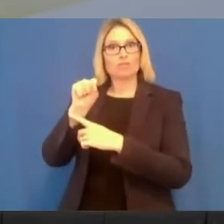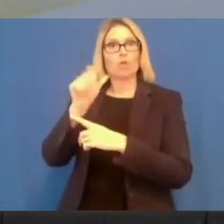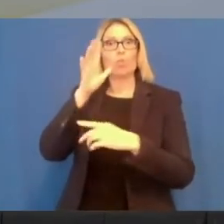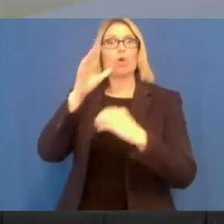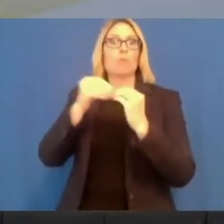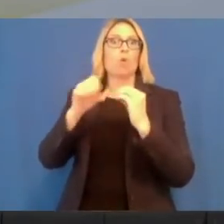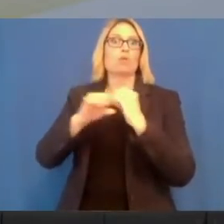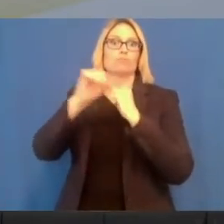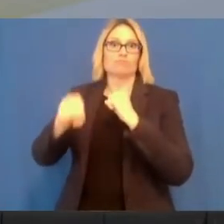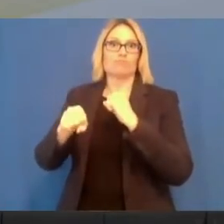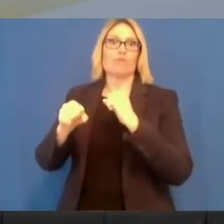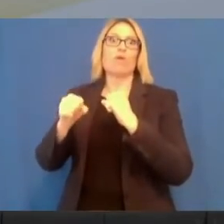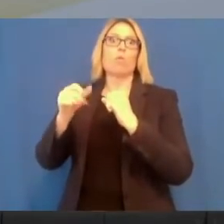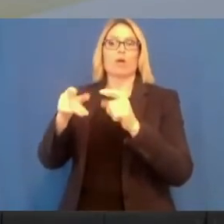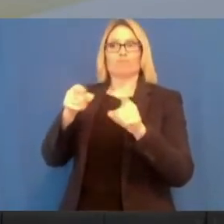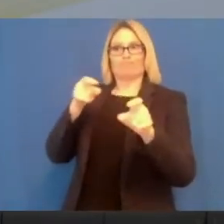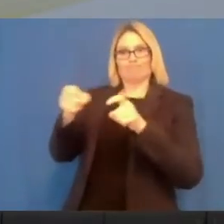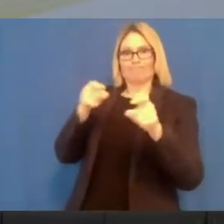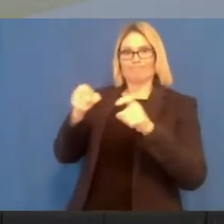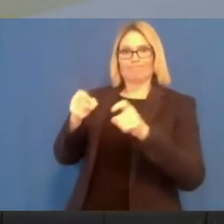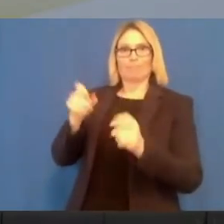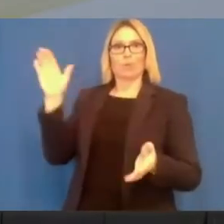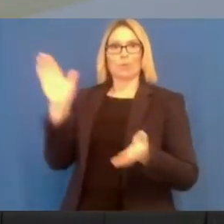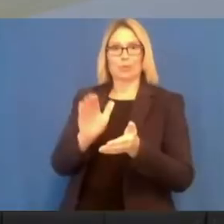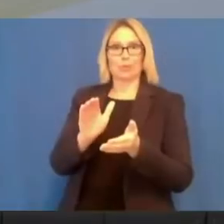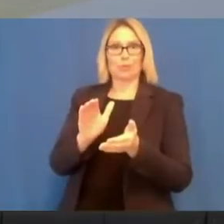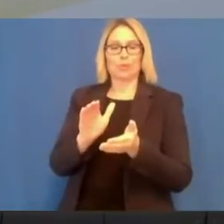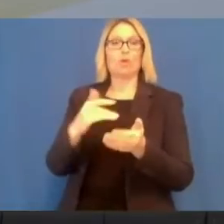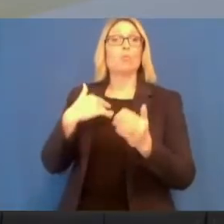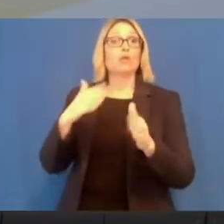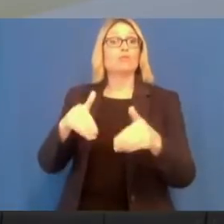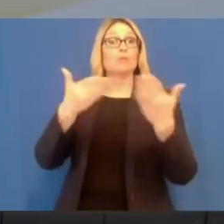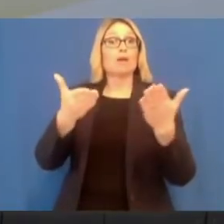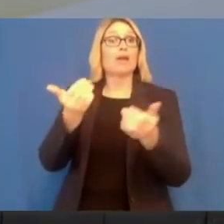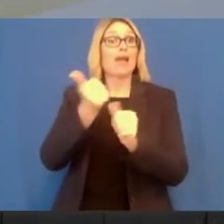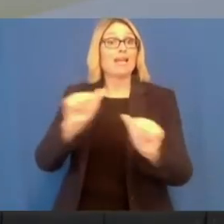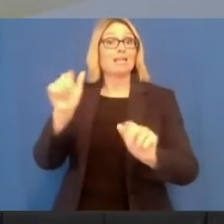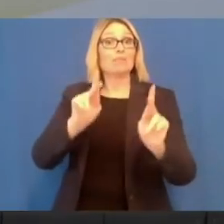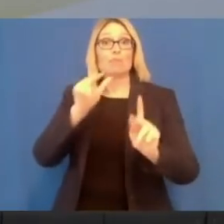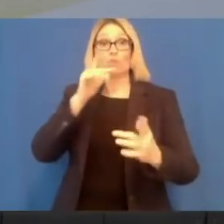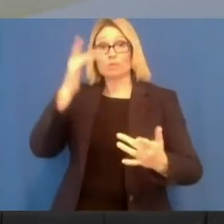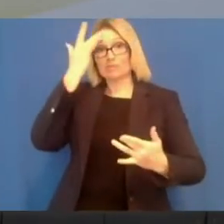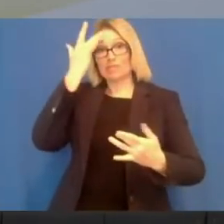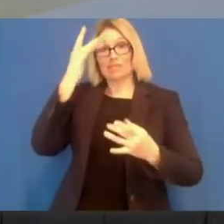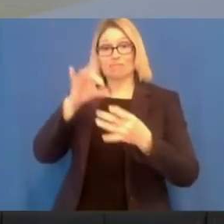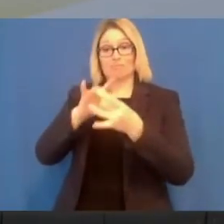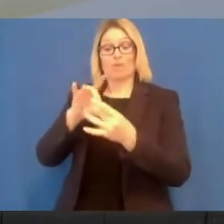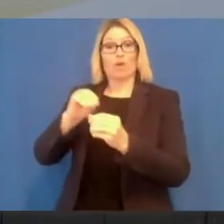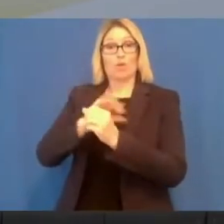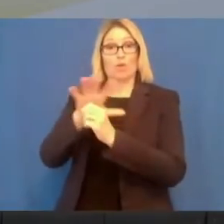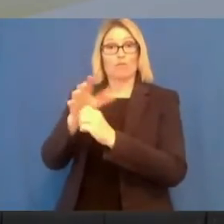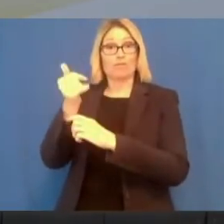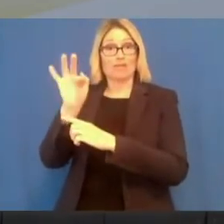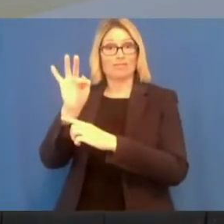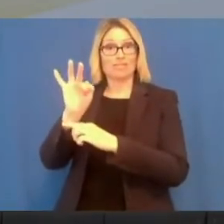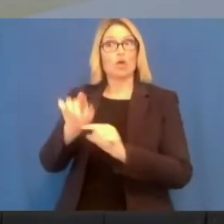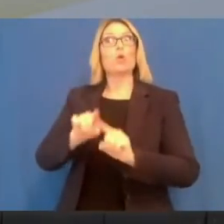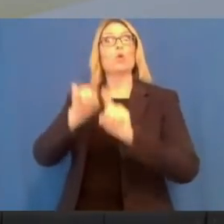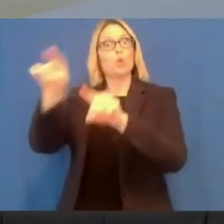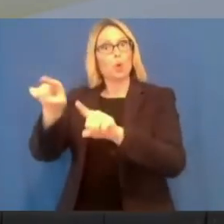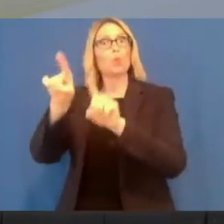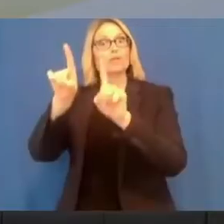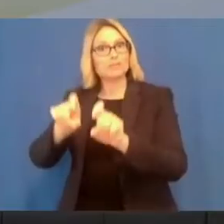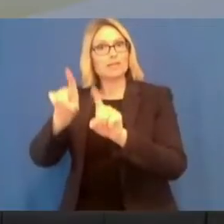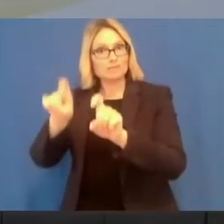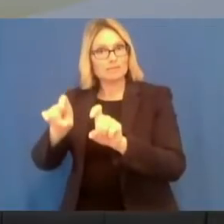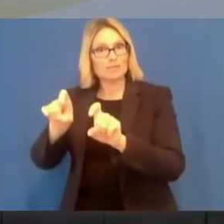under control. So we are recommending that anyone with any symptoms of COVID-19 please be tested. And please